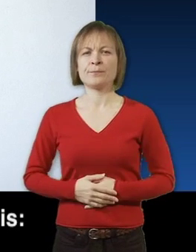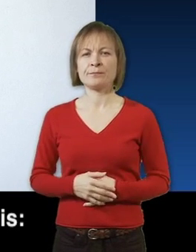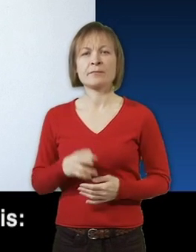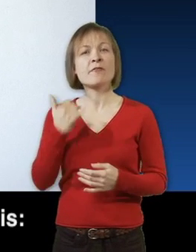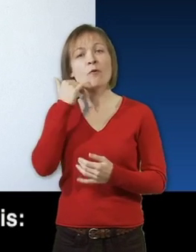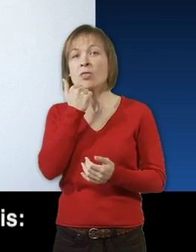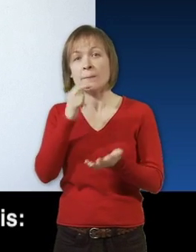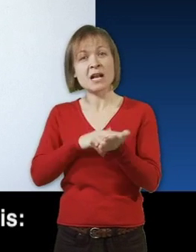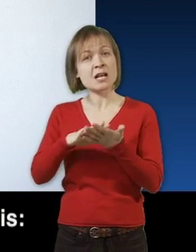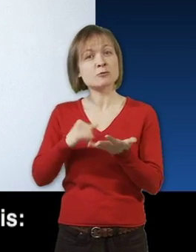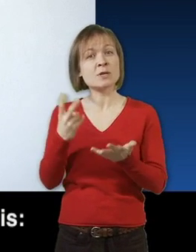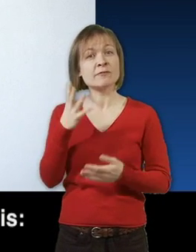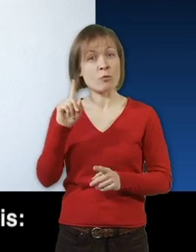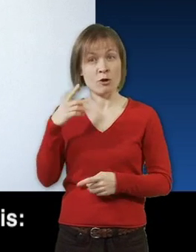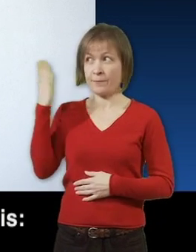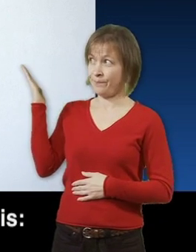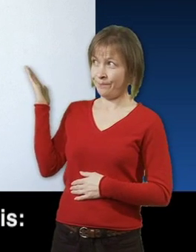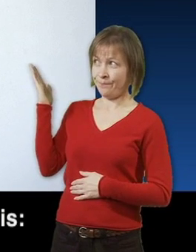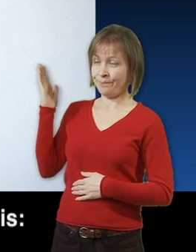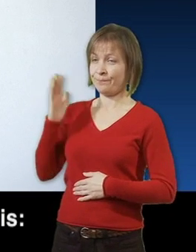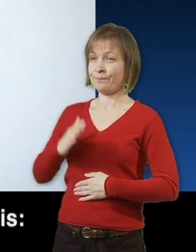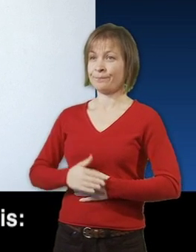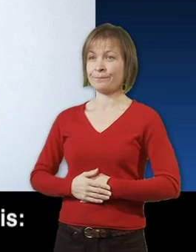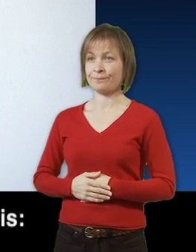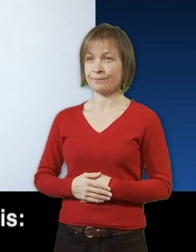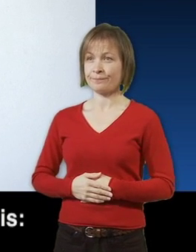The phone number for NHS 24